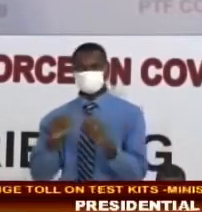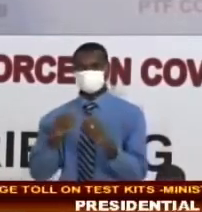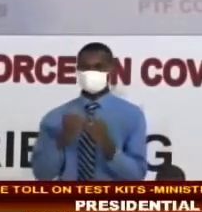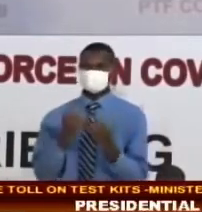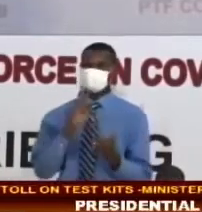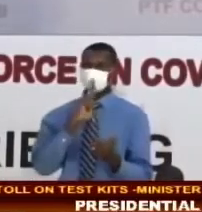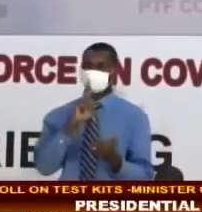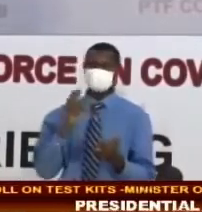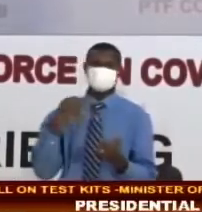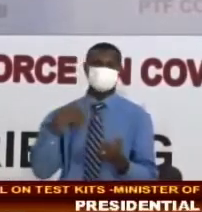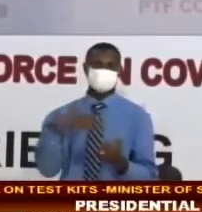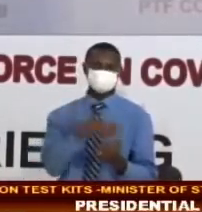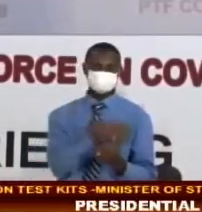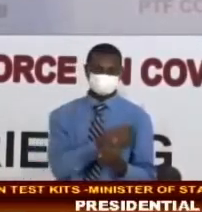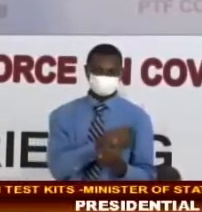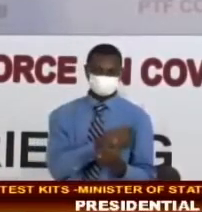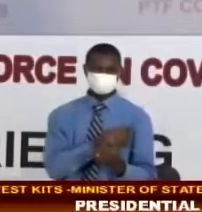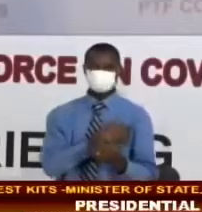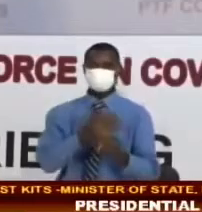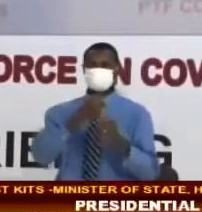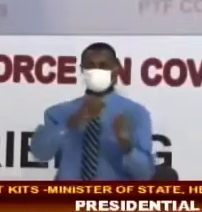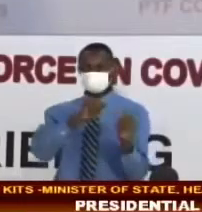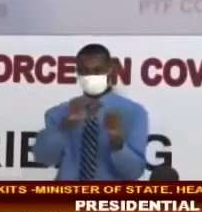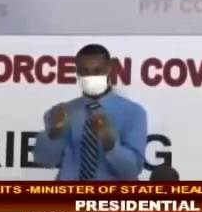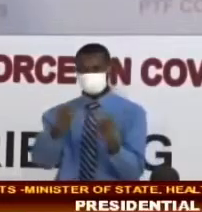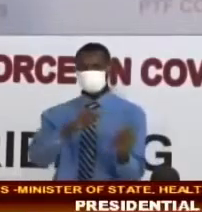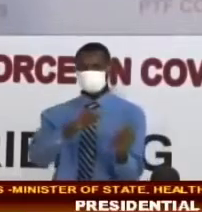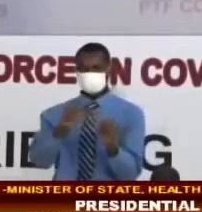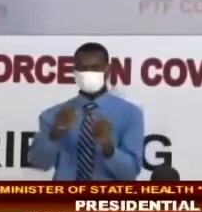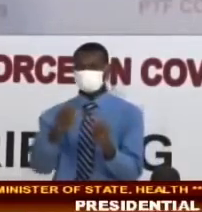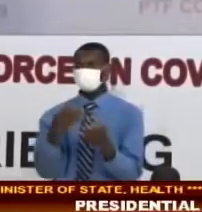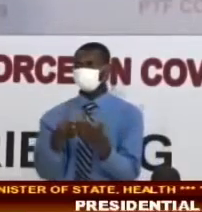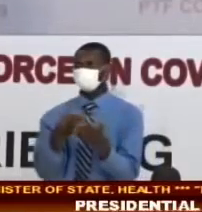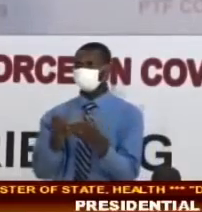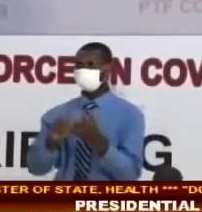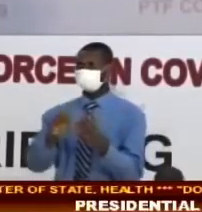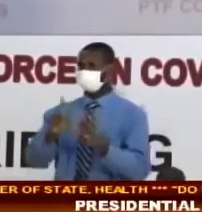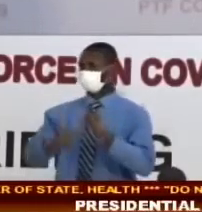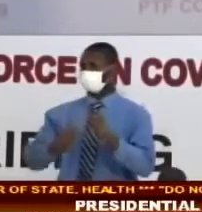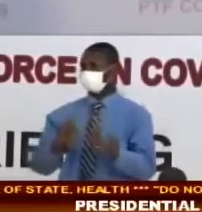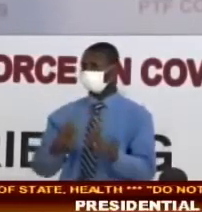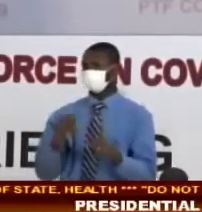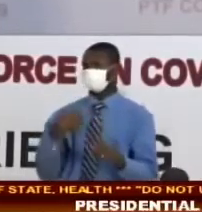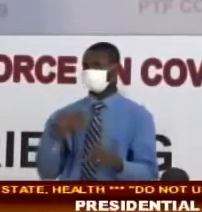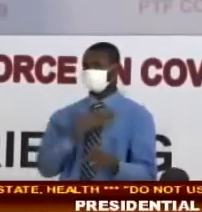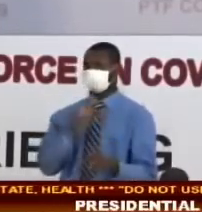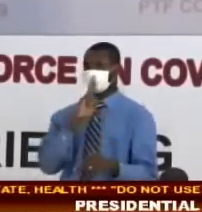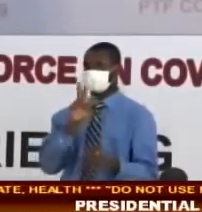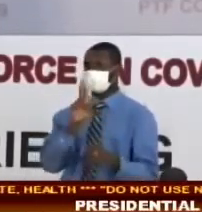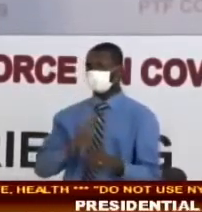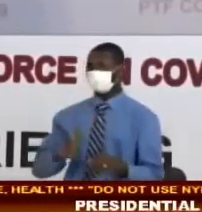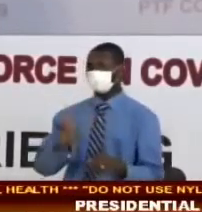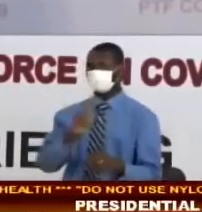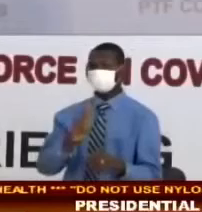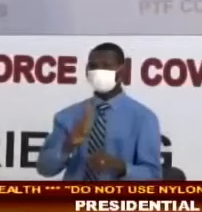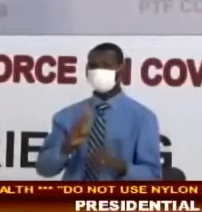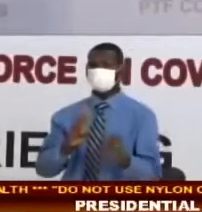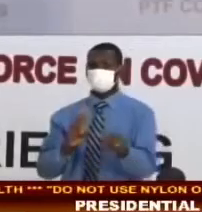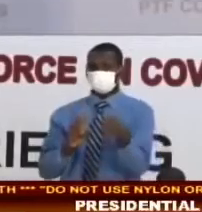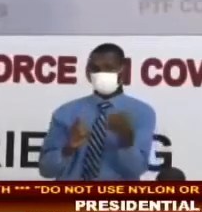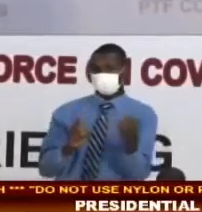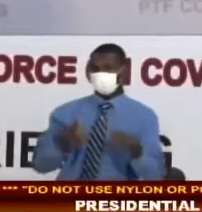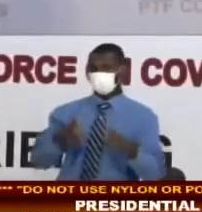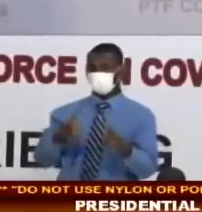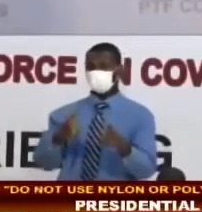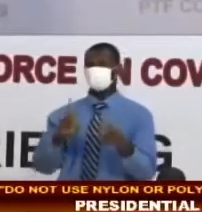expansion of the registration? Well, we are using other models because, as I